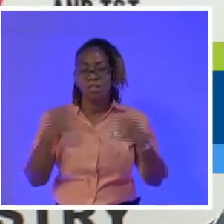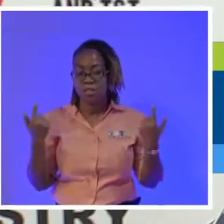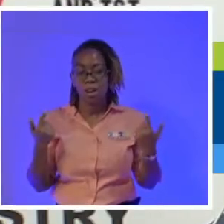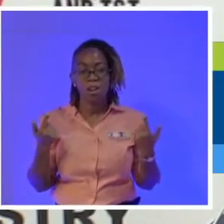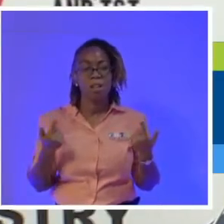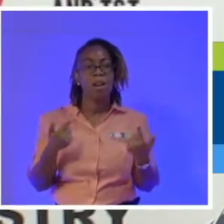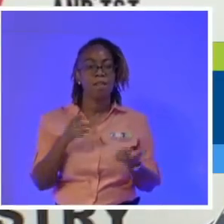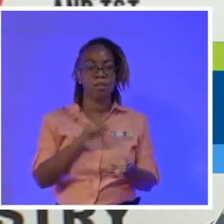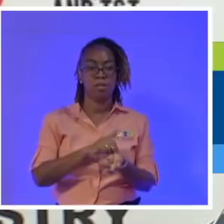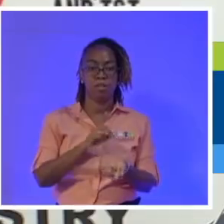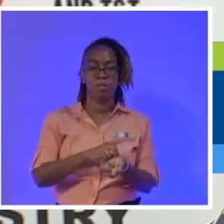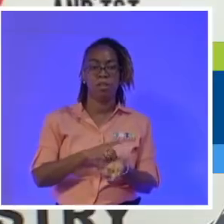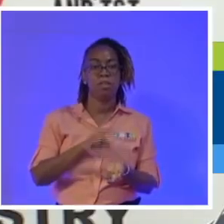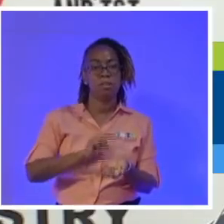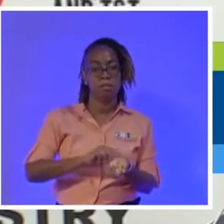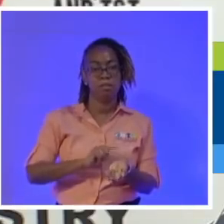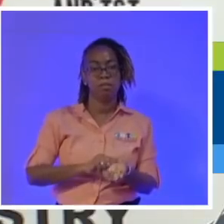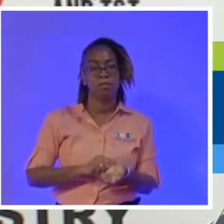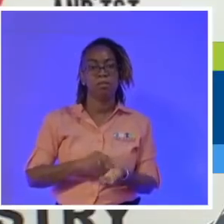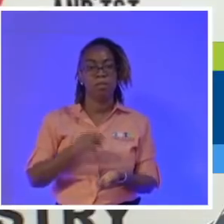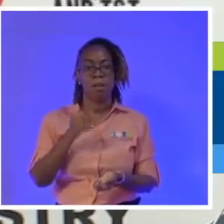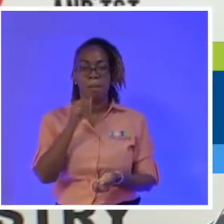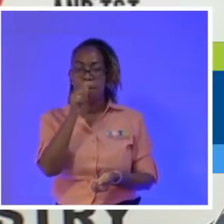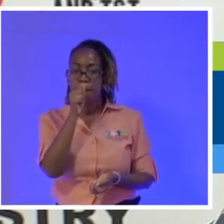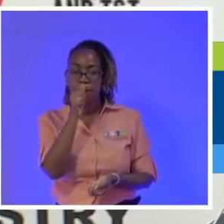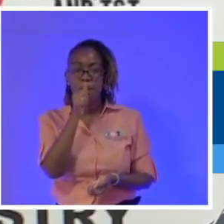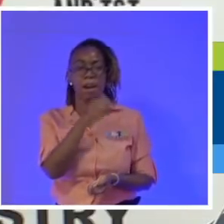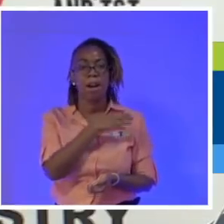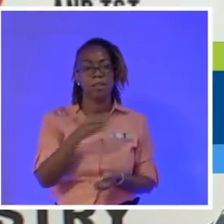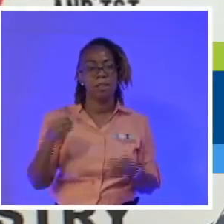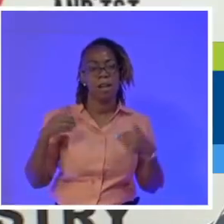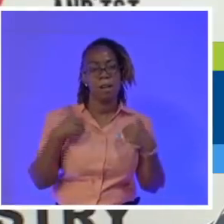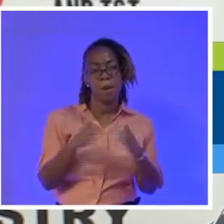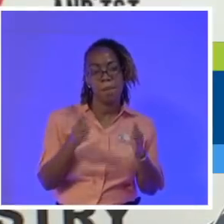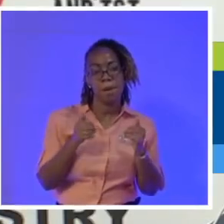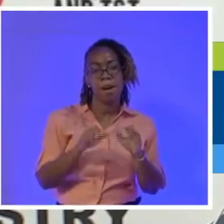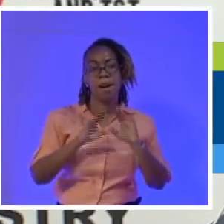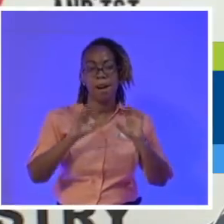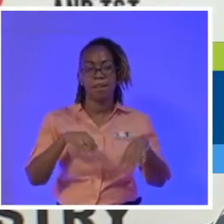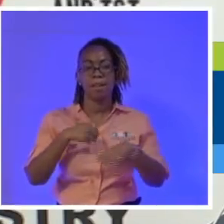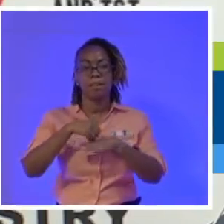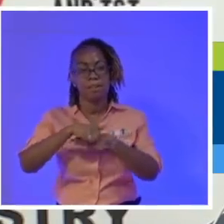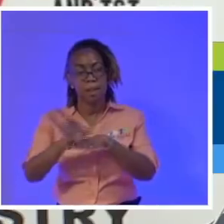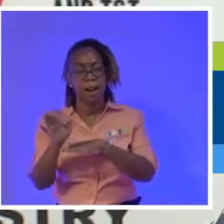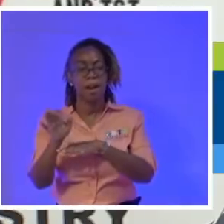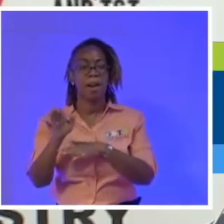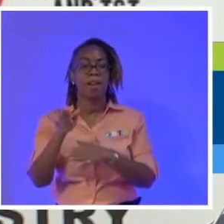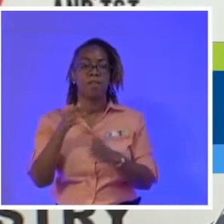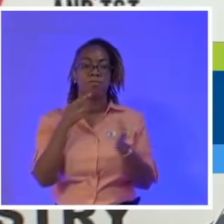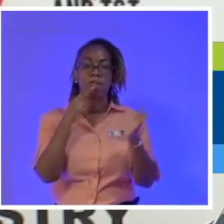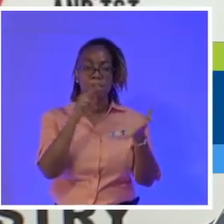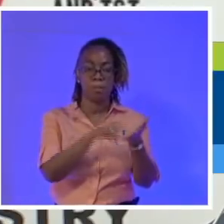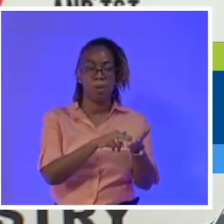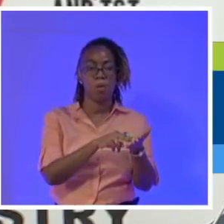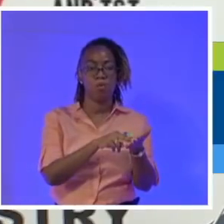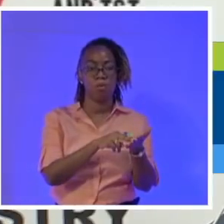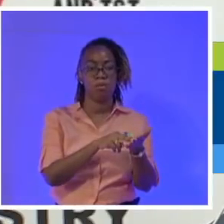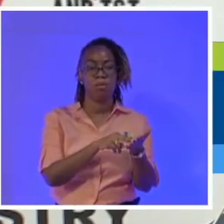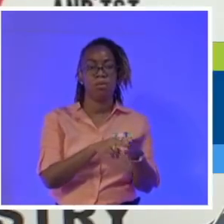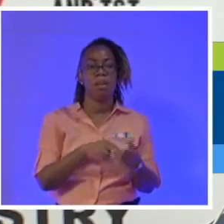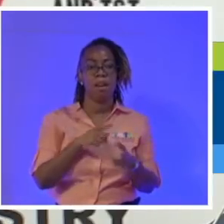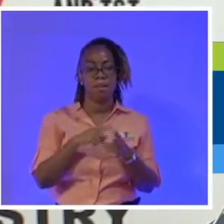in both the public sector and private sector can send these reports and they will be treated